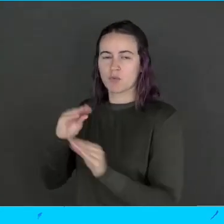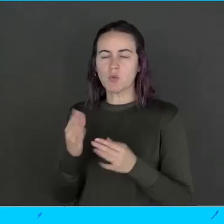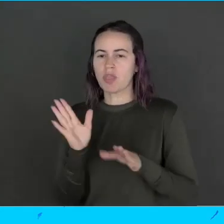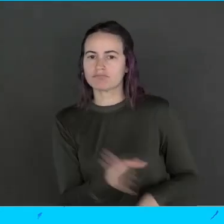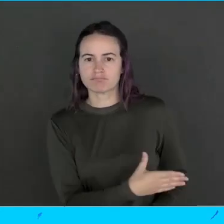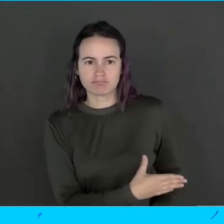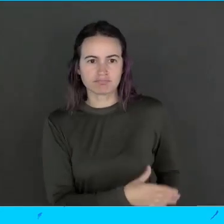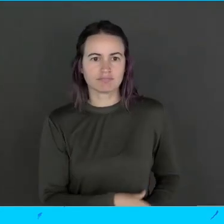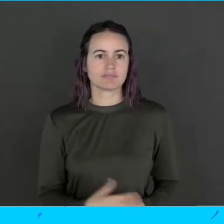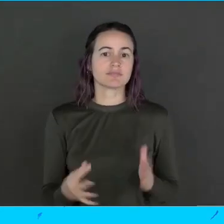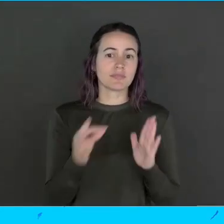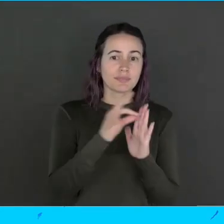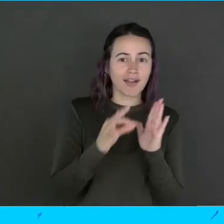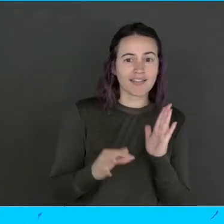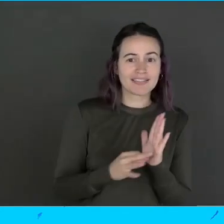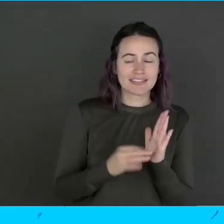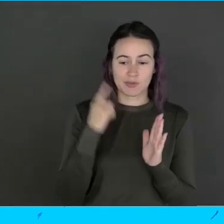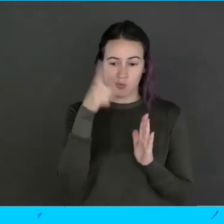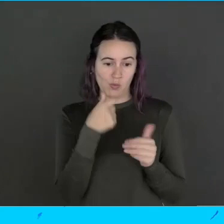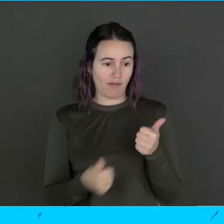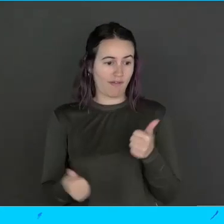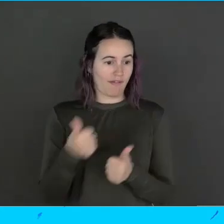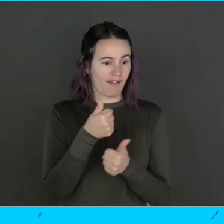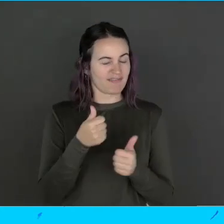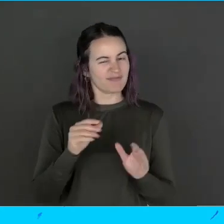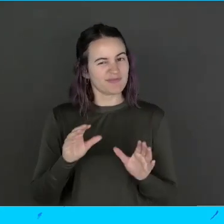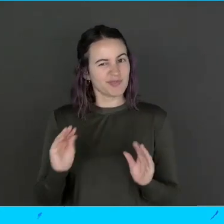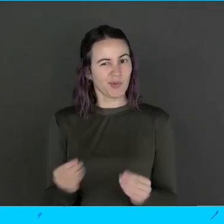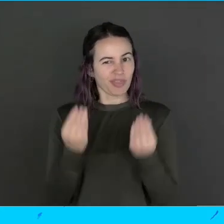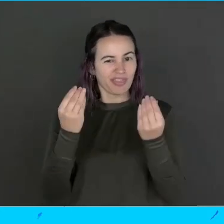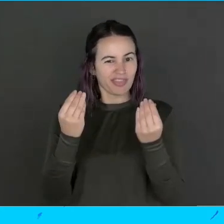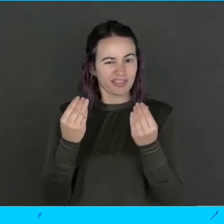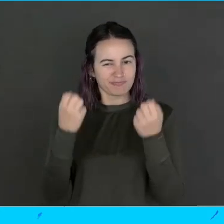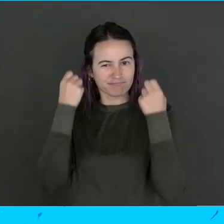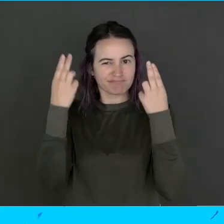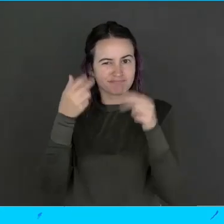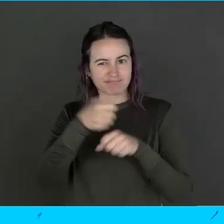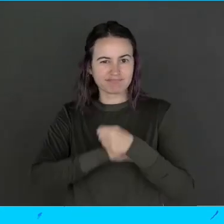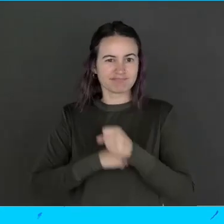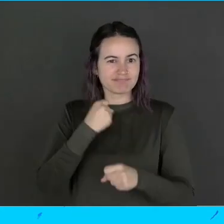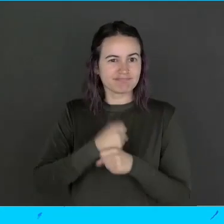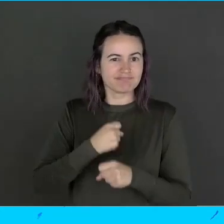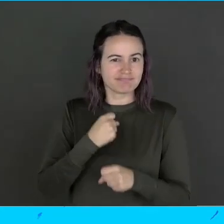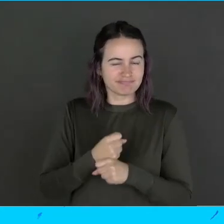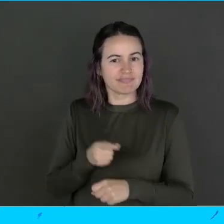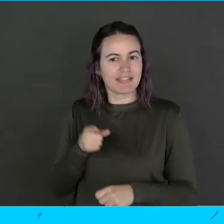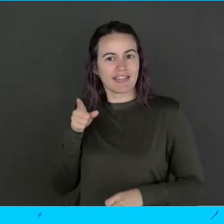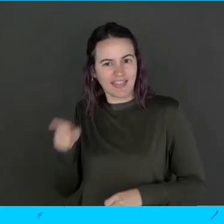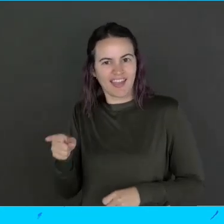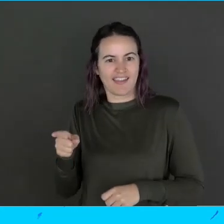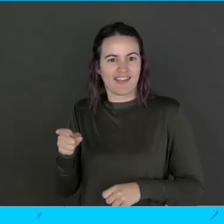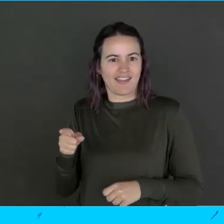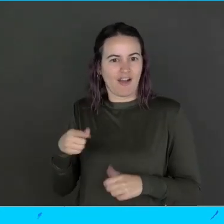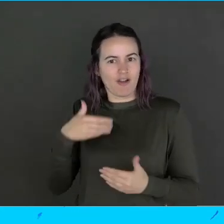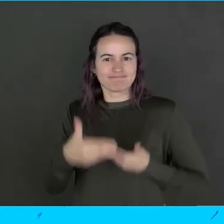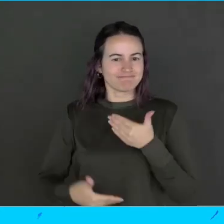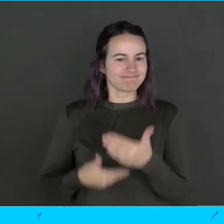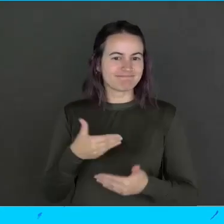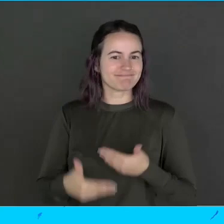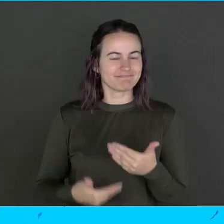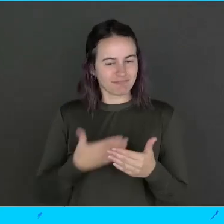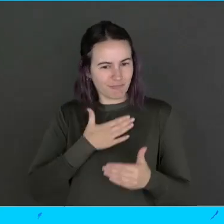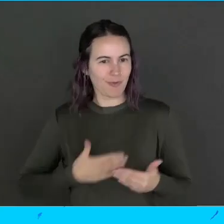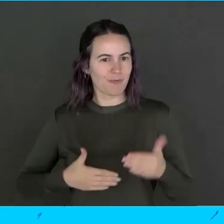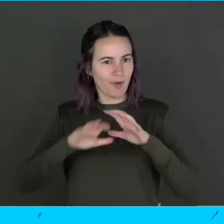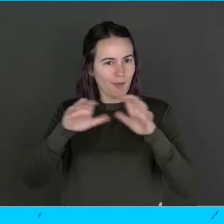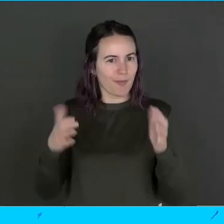Gen Z, for they are the generation of go-getters. In this rat race, they are the pace setters, running around trying to make the world better. And those